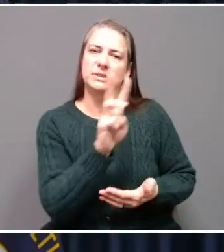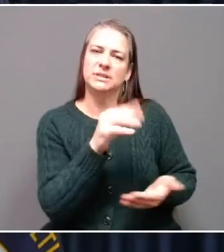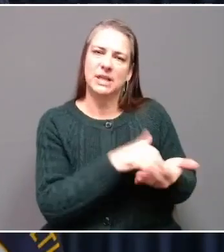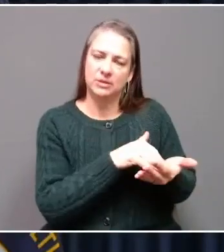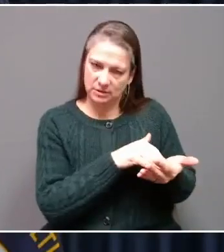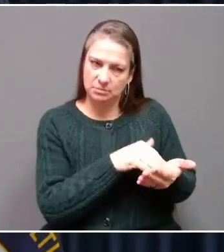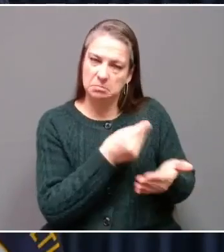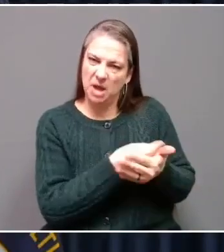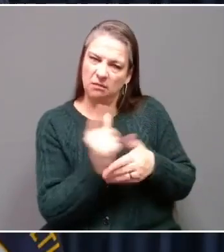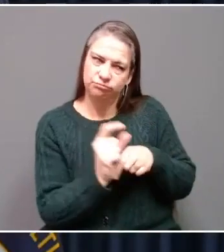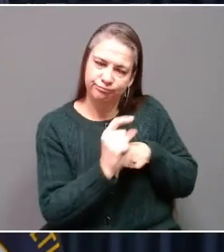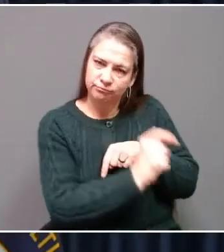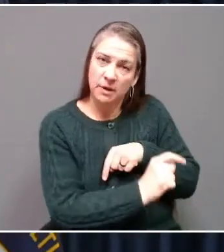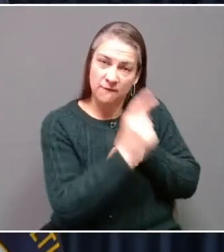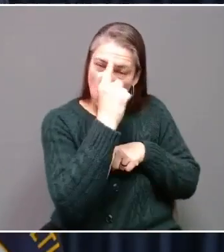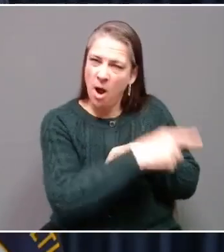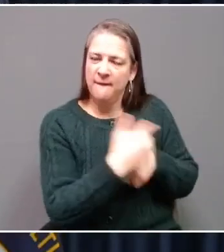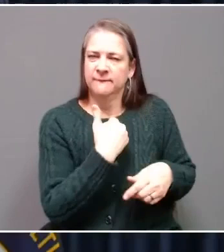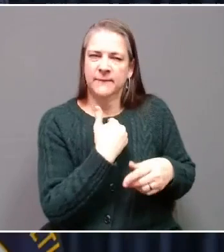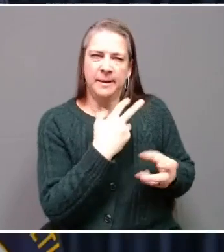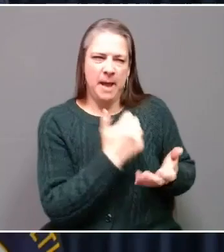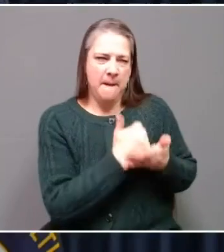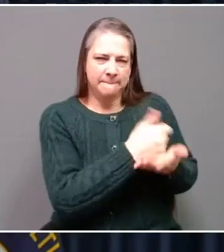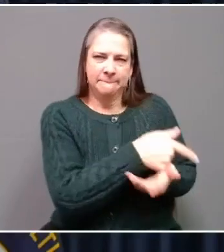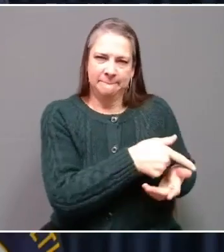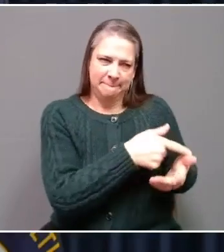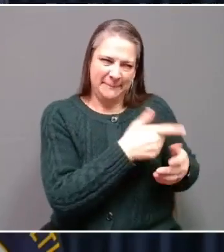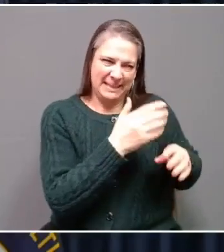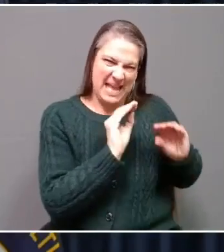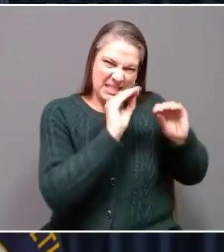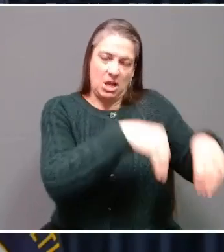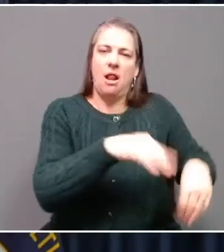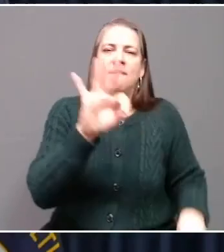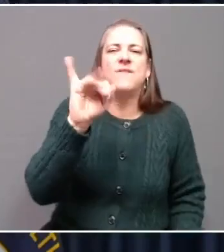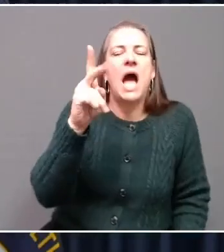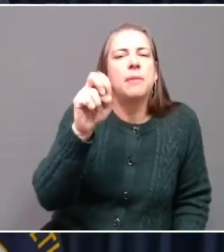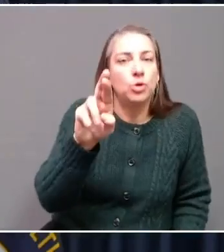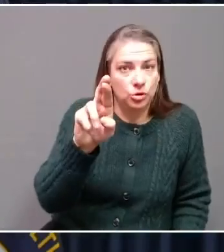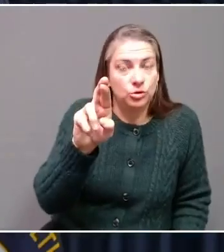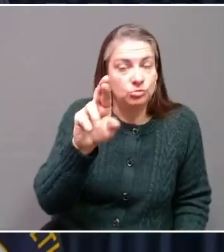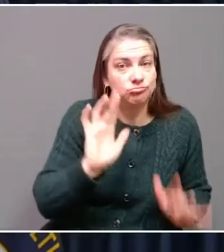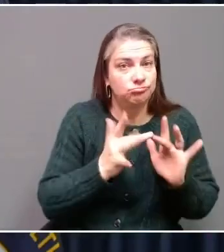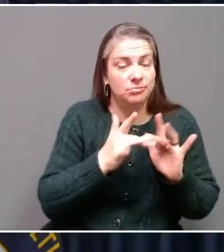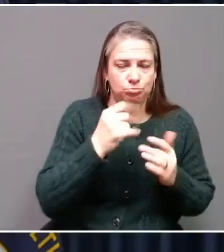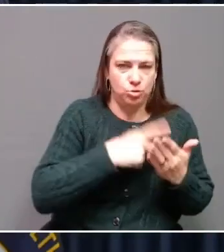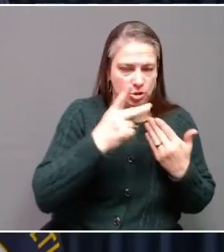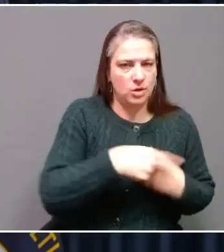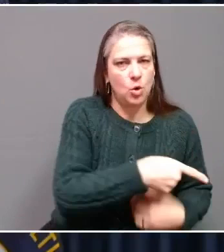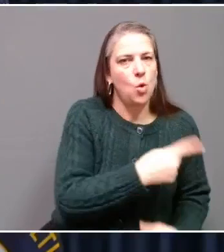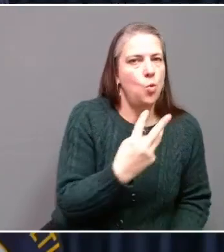$26,606 to bridge a funding gap for a fiber system installation project. That's from the Western Kentucky Safe